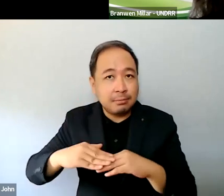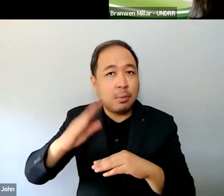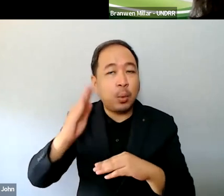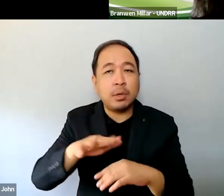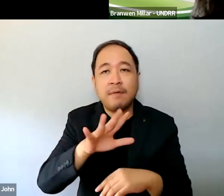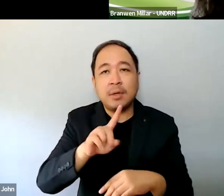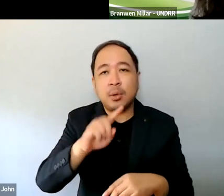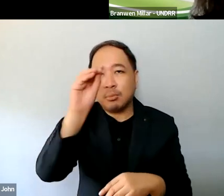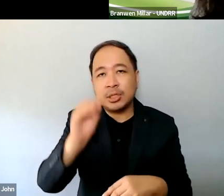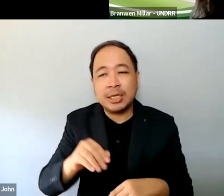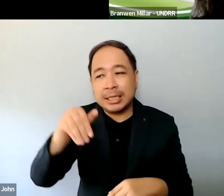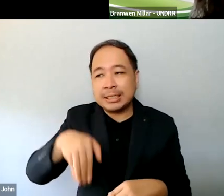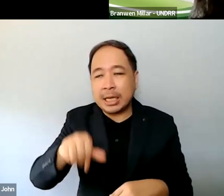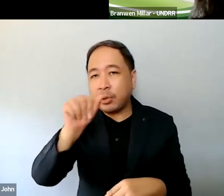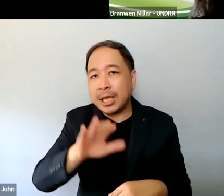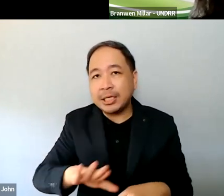Asia and